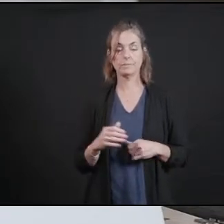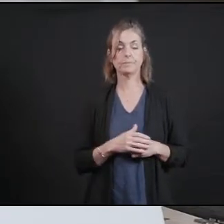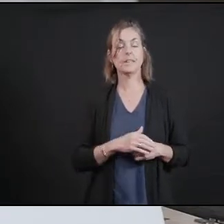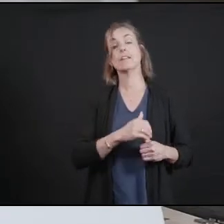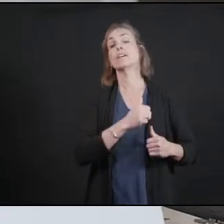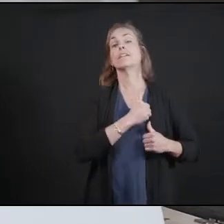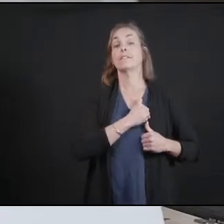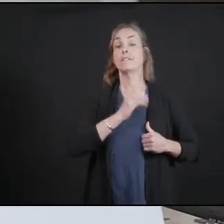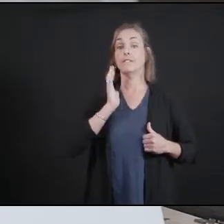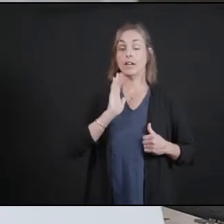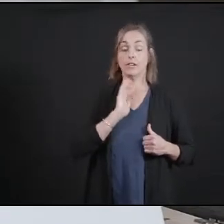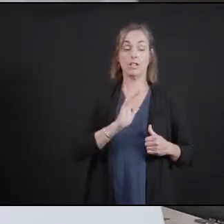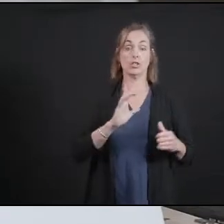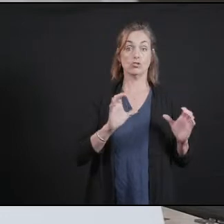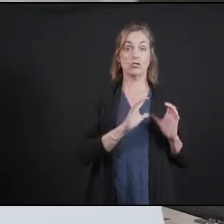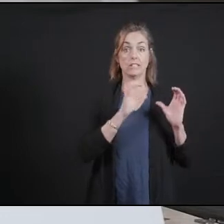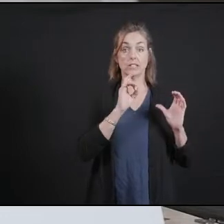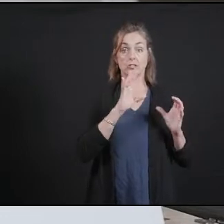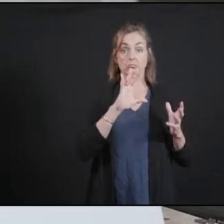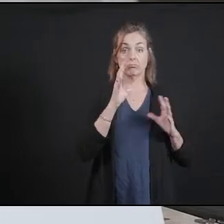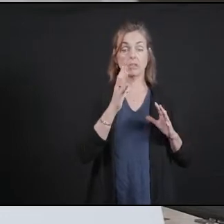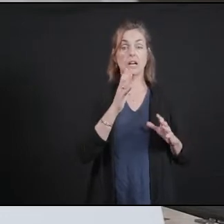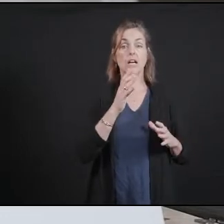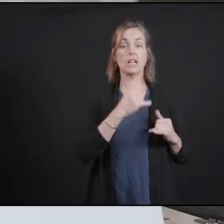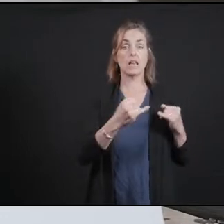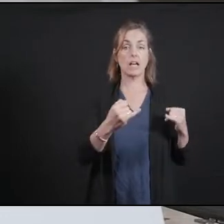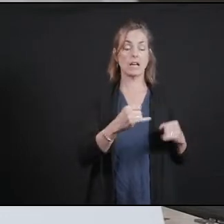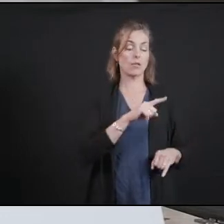1-800-799-4889. Disaster Distress Helpline,